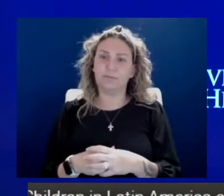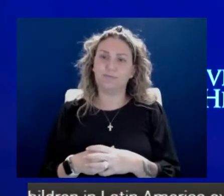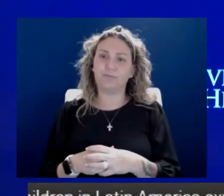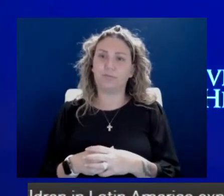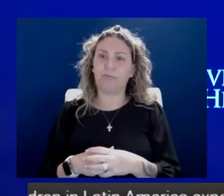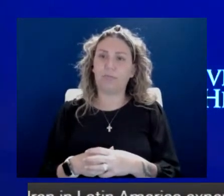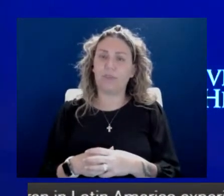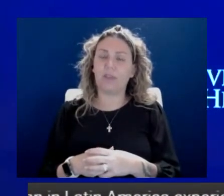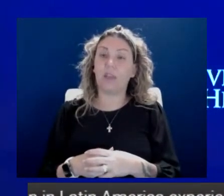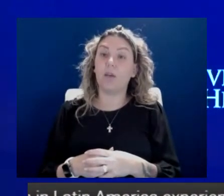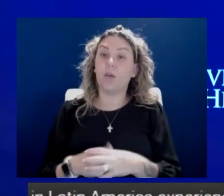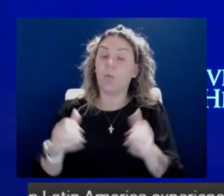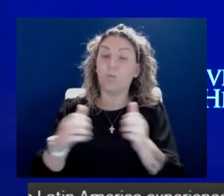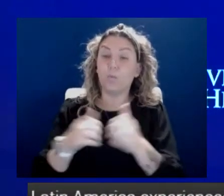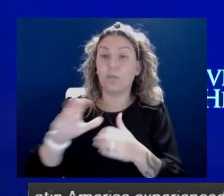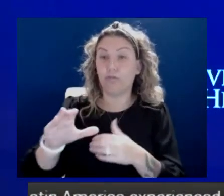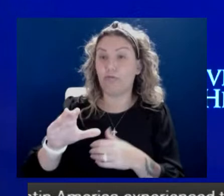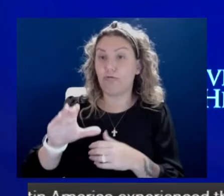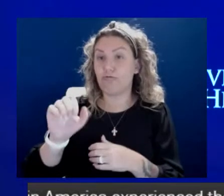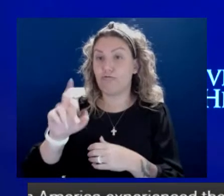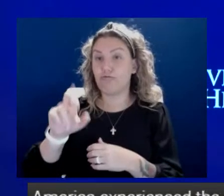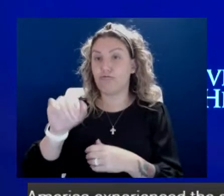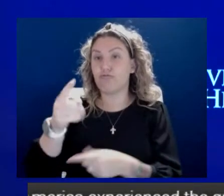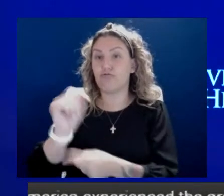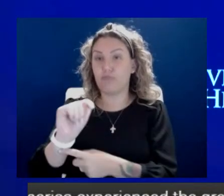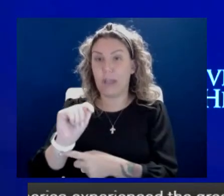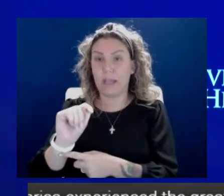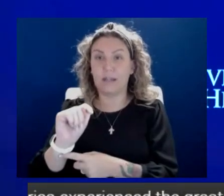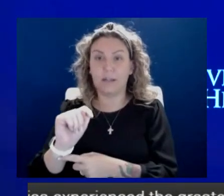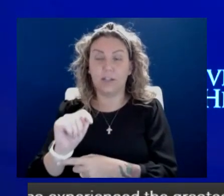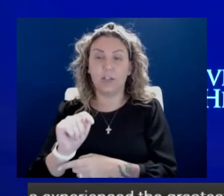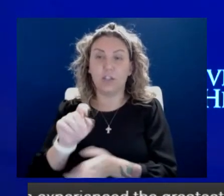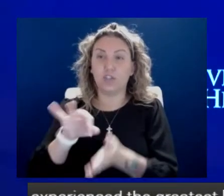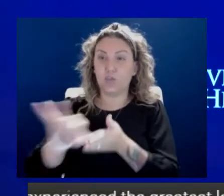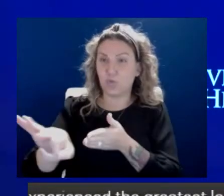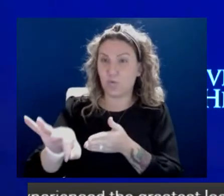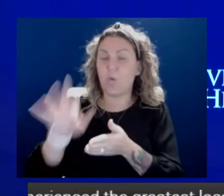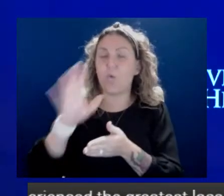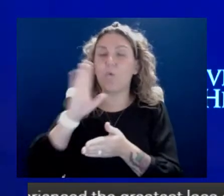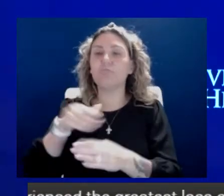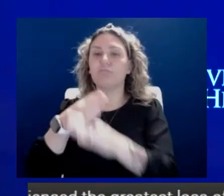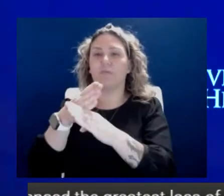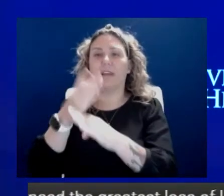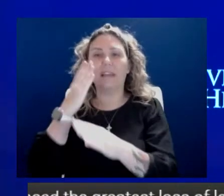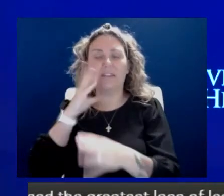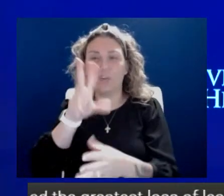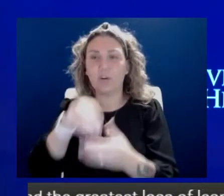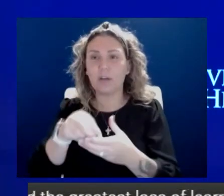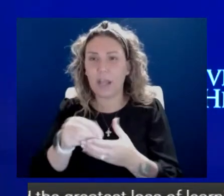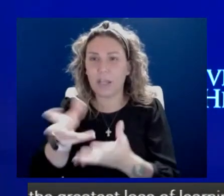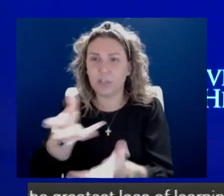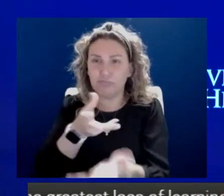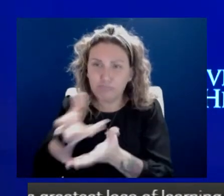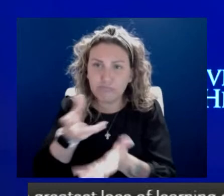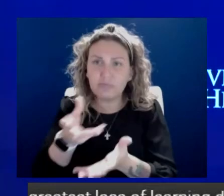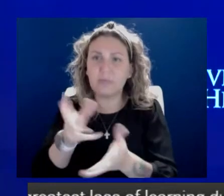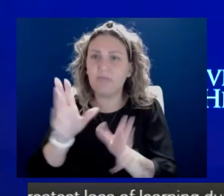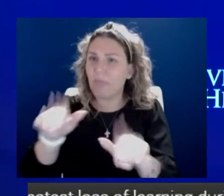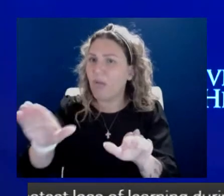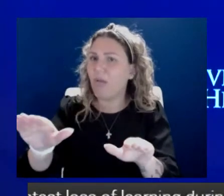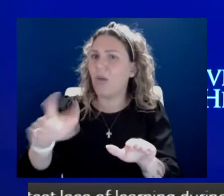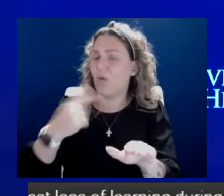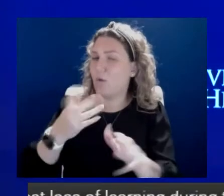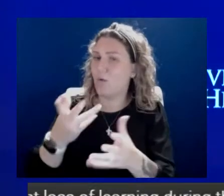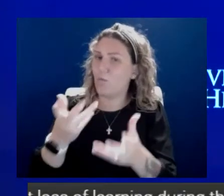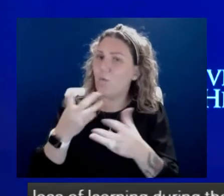score will prevent a lot of times from things getting sent over to the creditors. If you're engaged with us and you let us know, hey, we want to work with you,